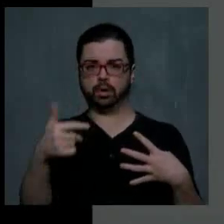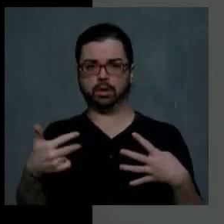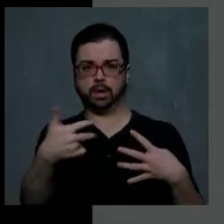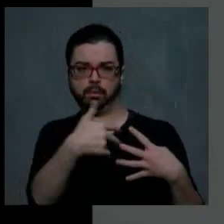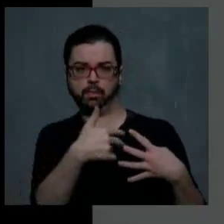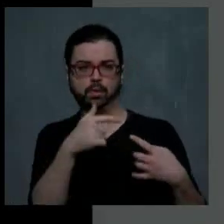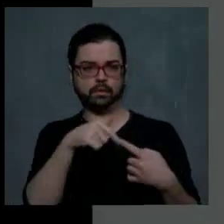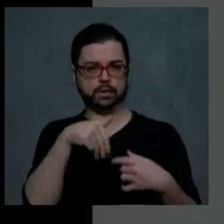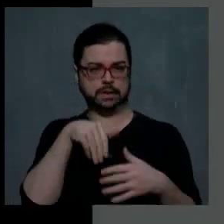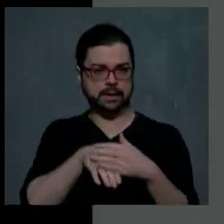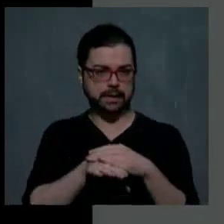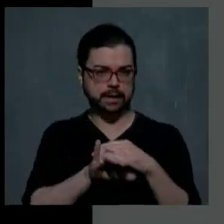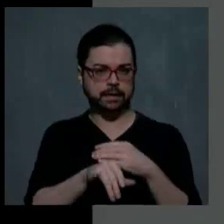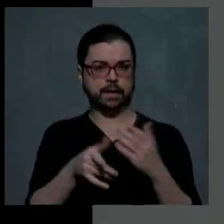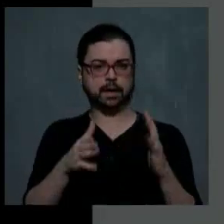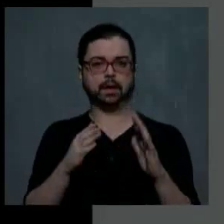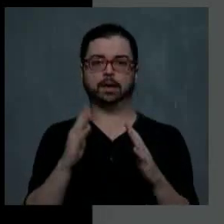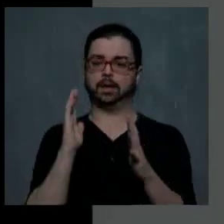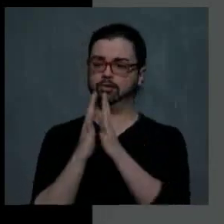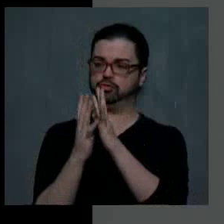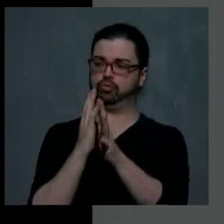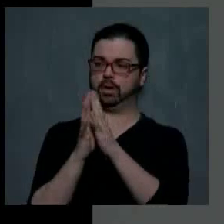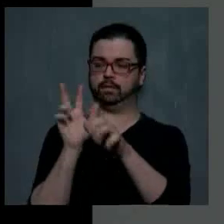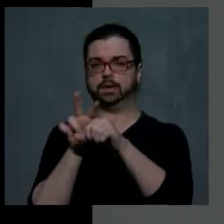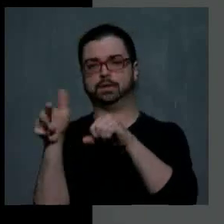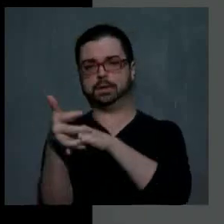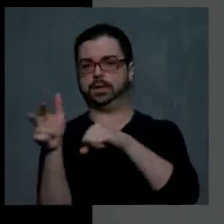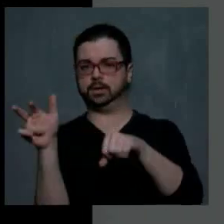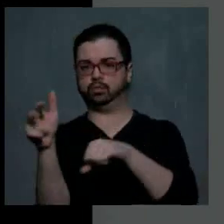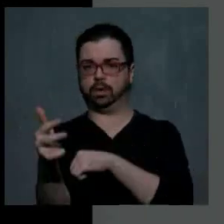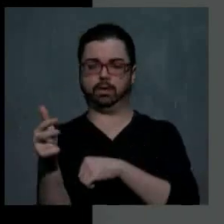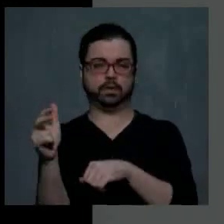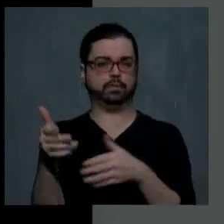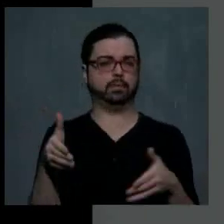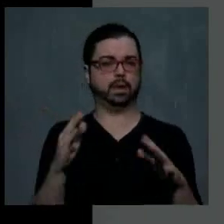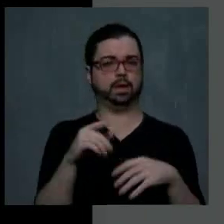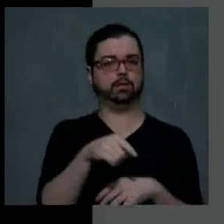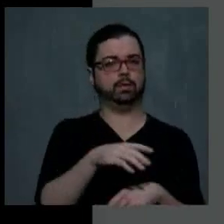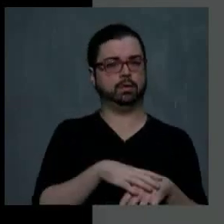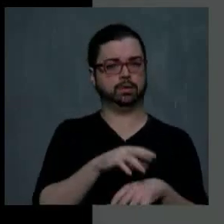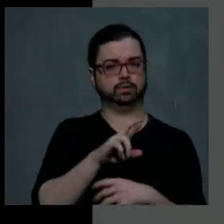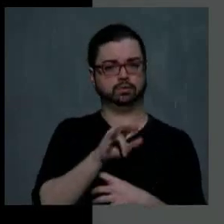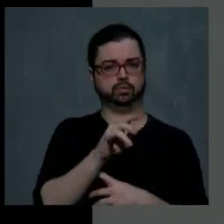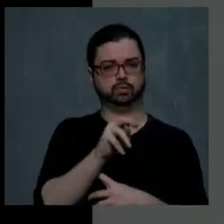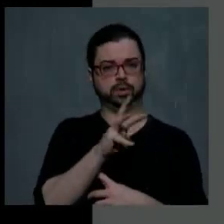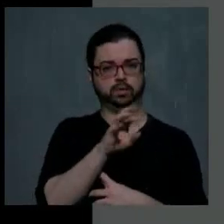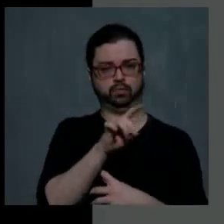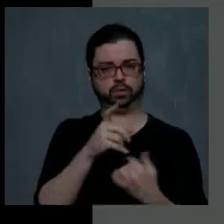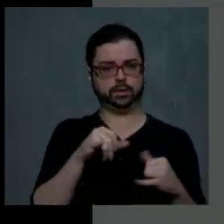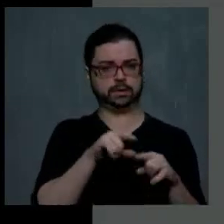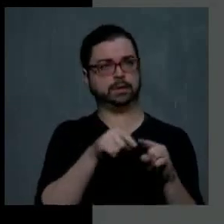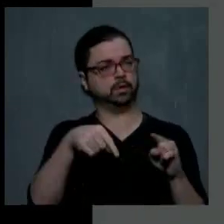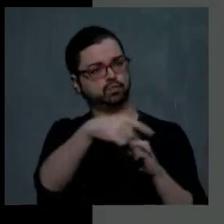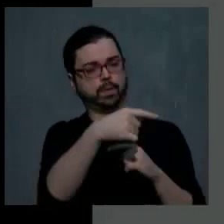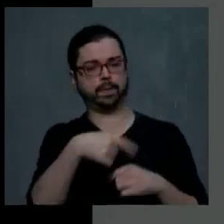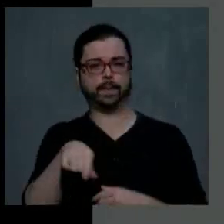get in that gate and allow traffic to get around them coming up and down Rainwood Road?